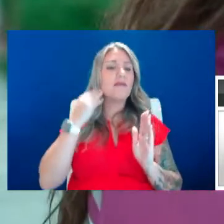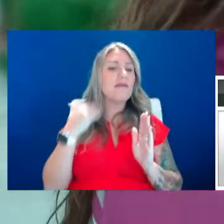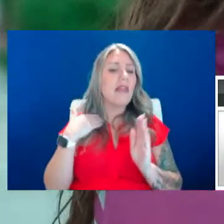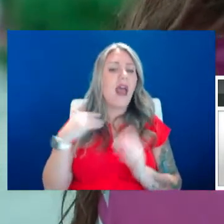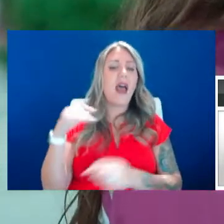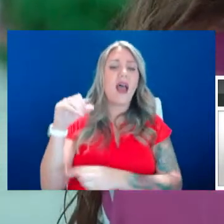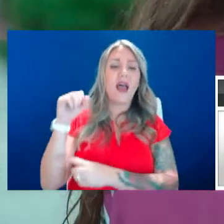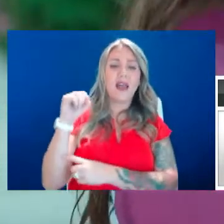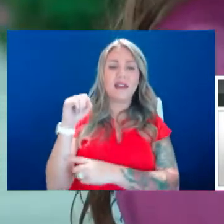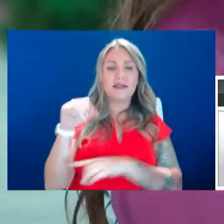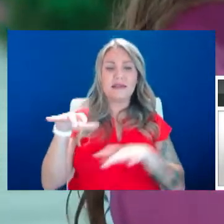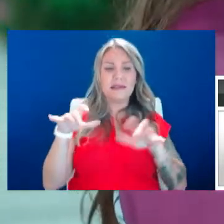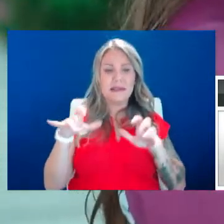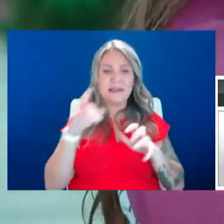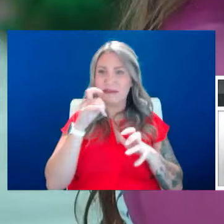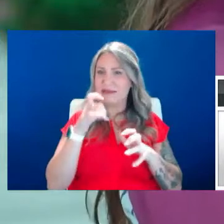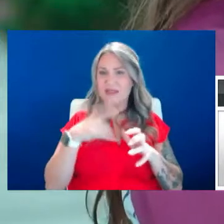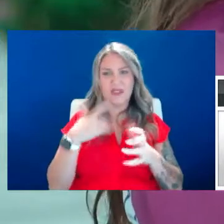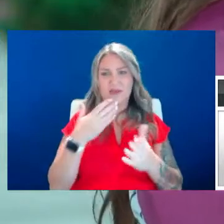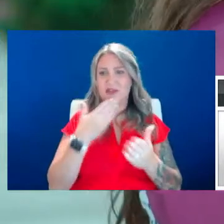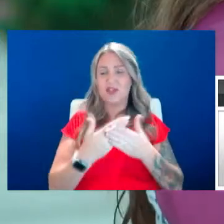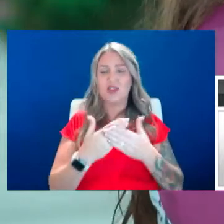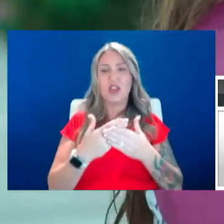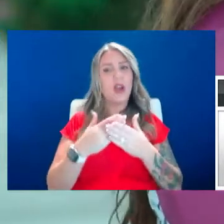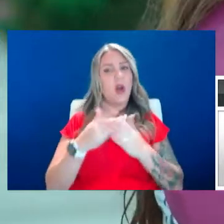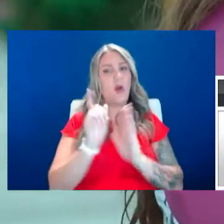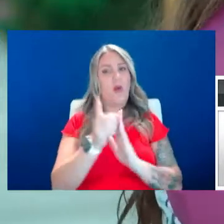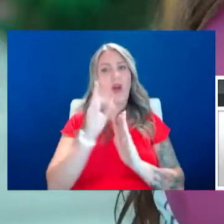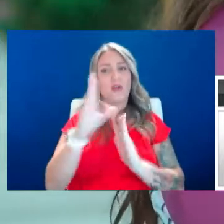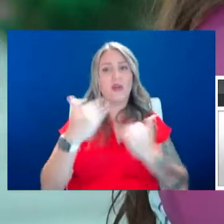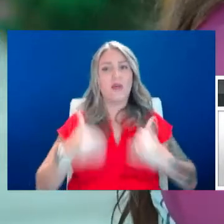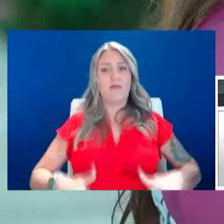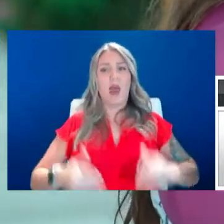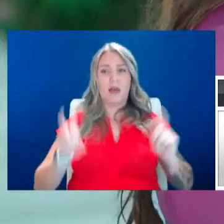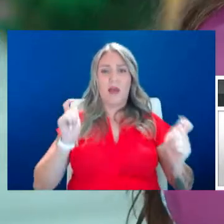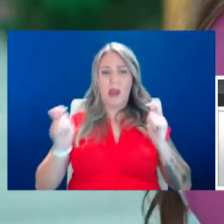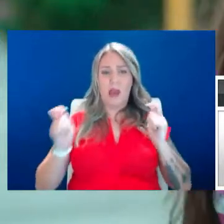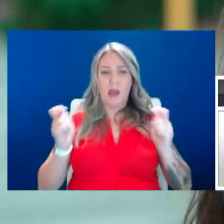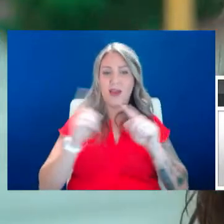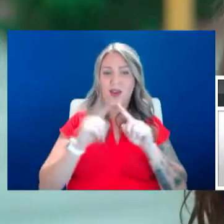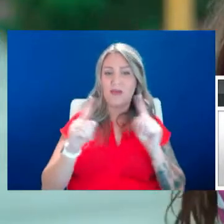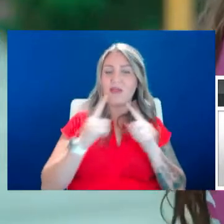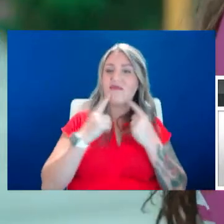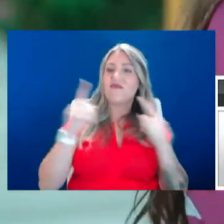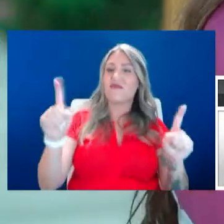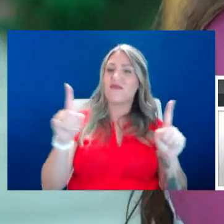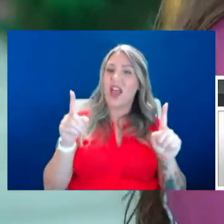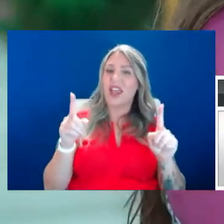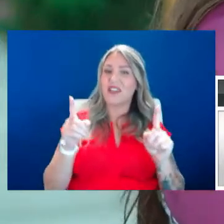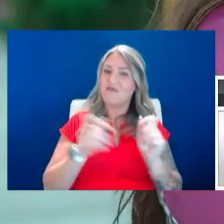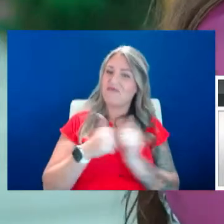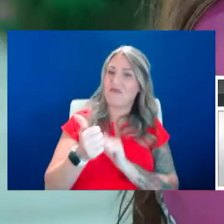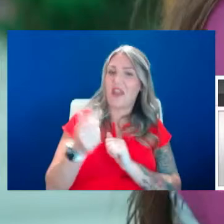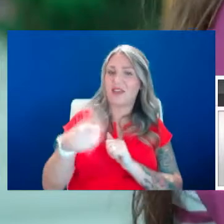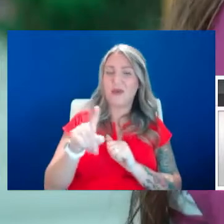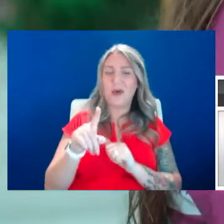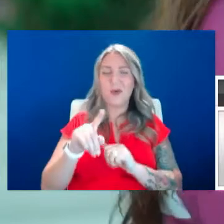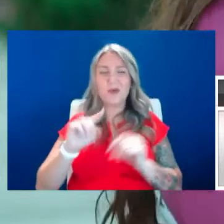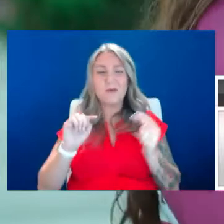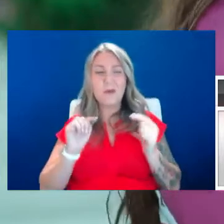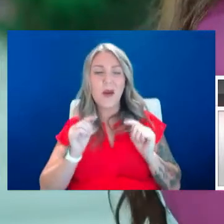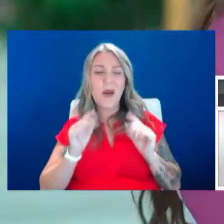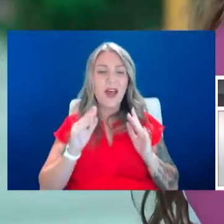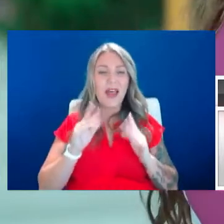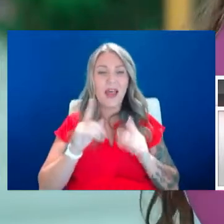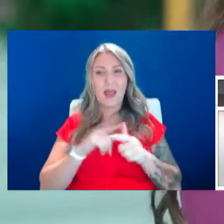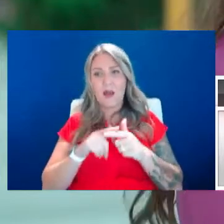didn't feel good. It takes a while for your body to adapt, but finally I got past those aches and pains, and then you really just start to feel that